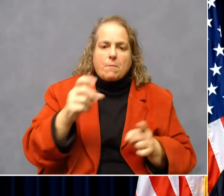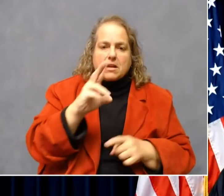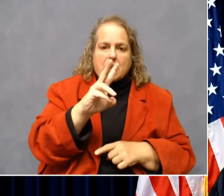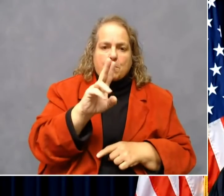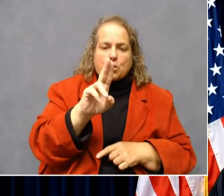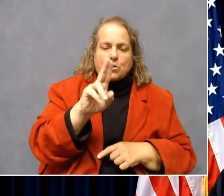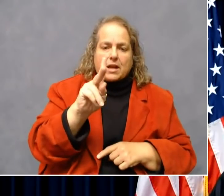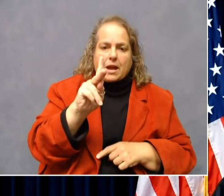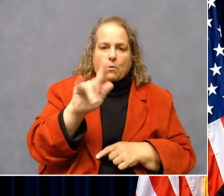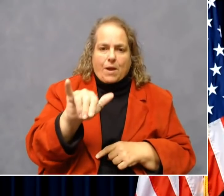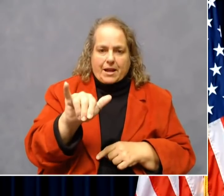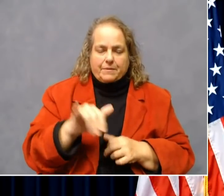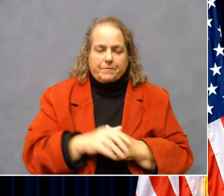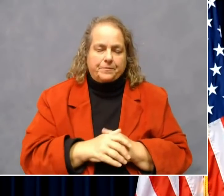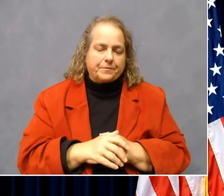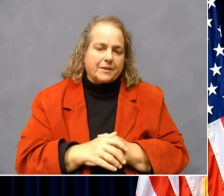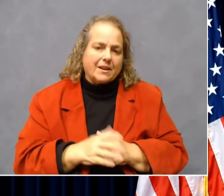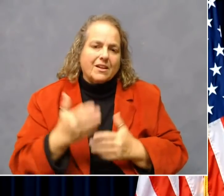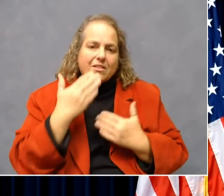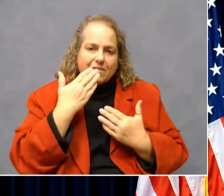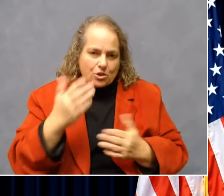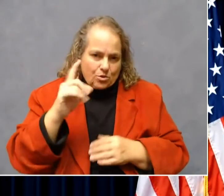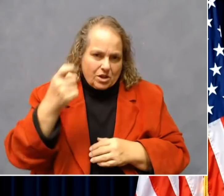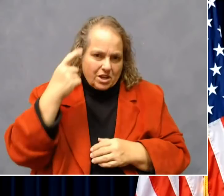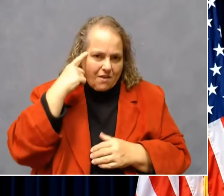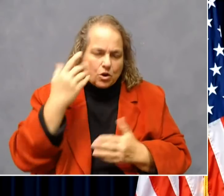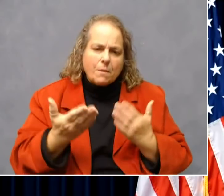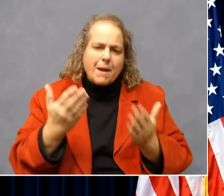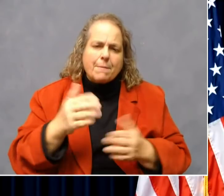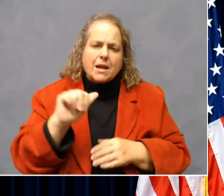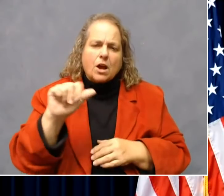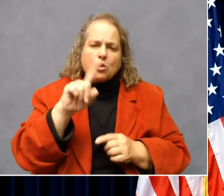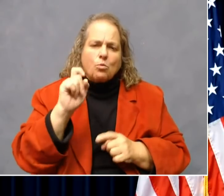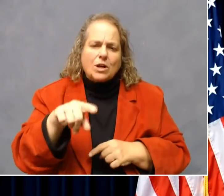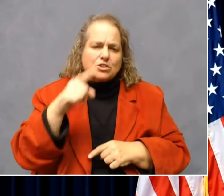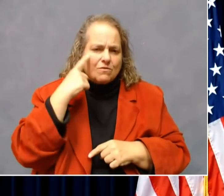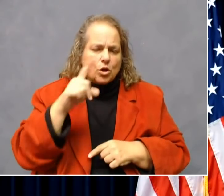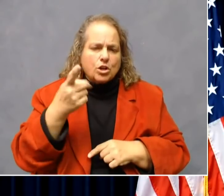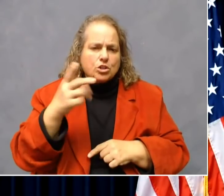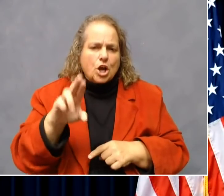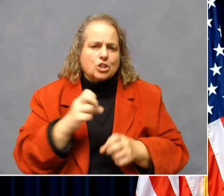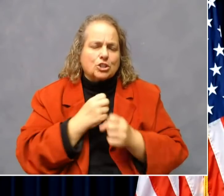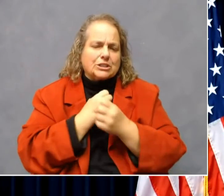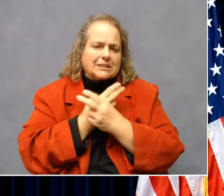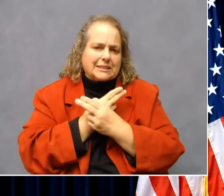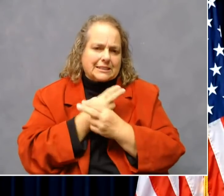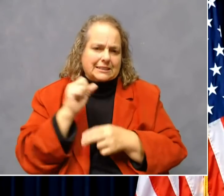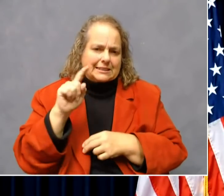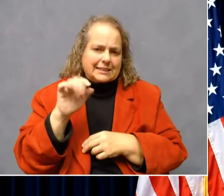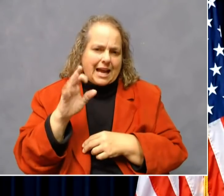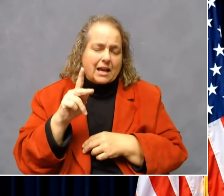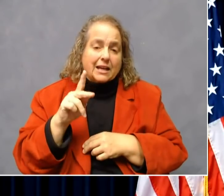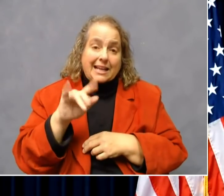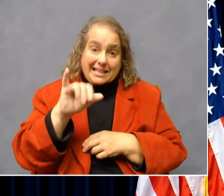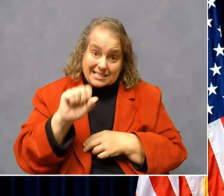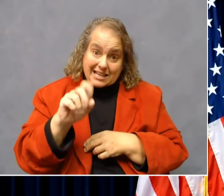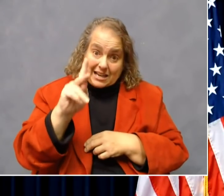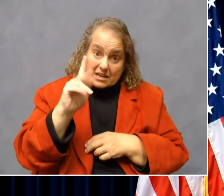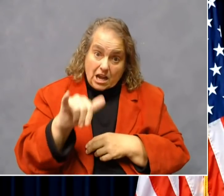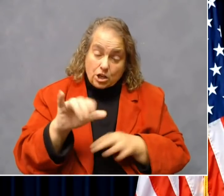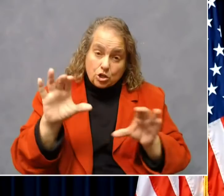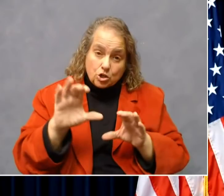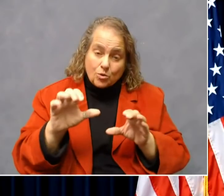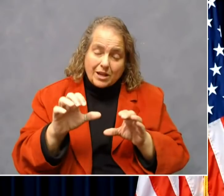Thanks, Governor. This may be a question for Dr. Stack. Is Kentucky doing any additional safety checks or creating